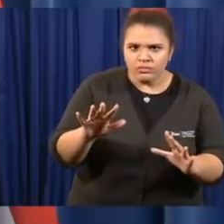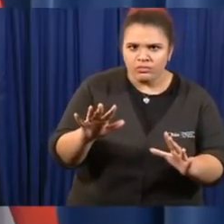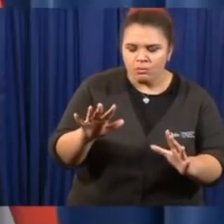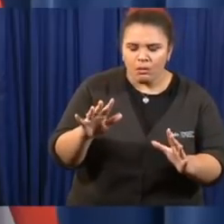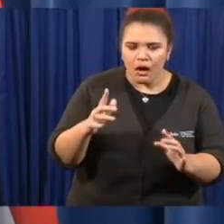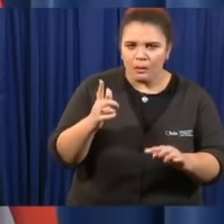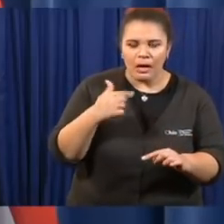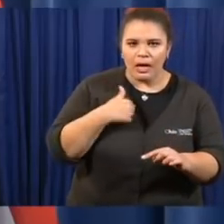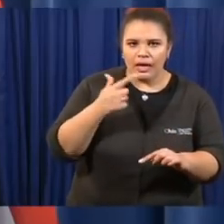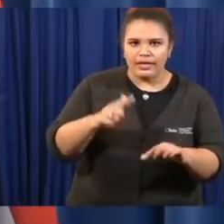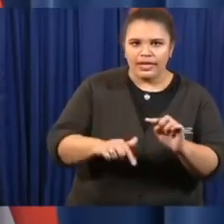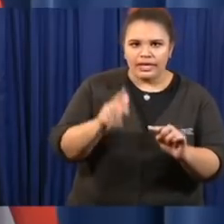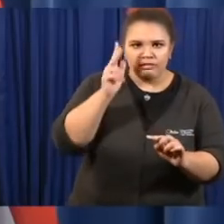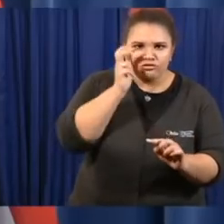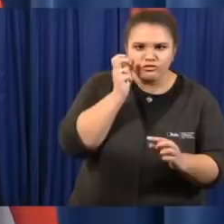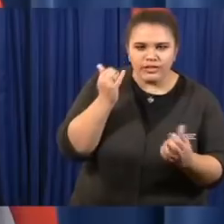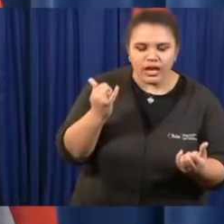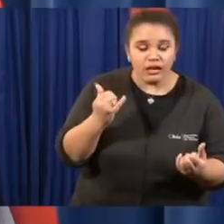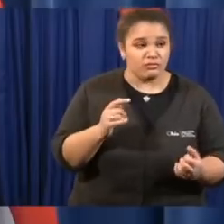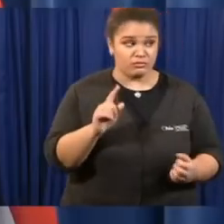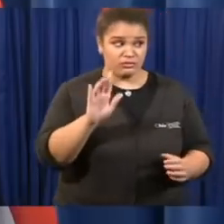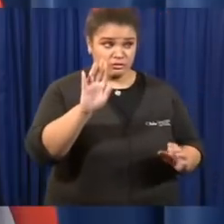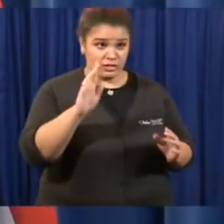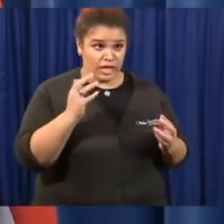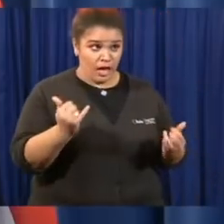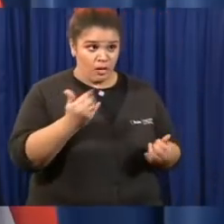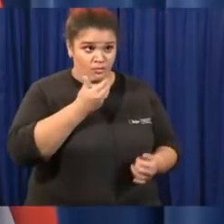it up. Can you hear me? Okay. I